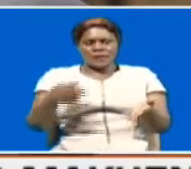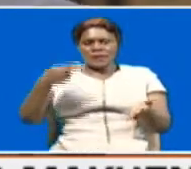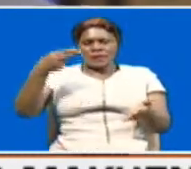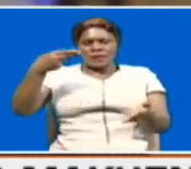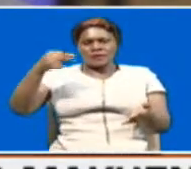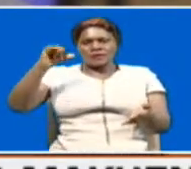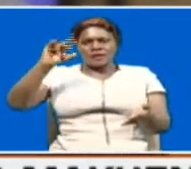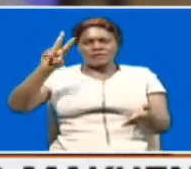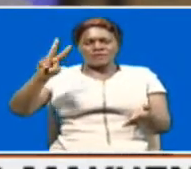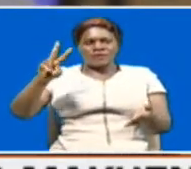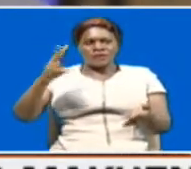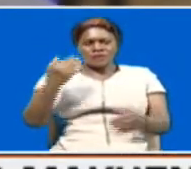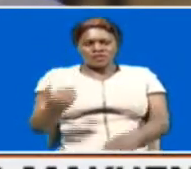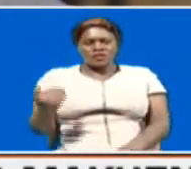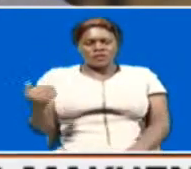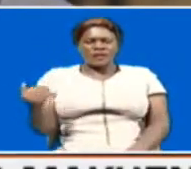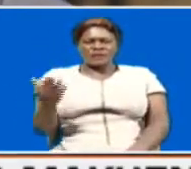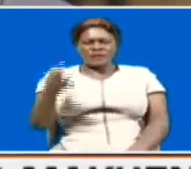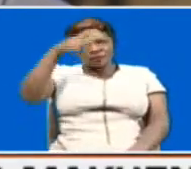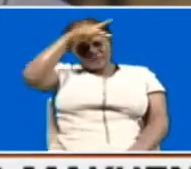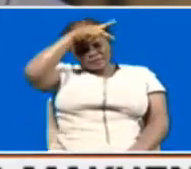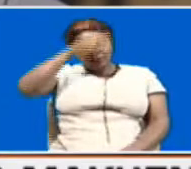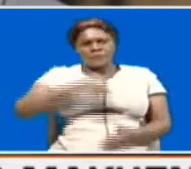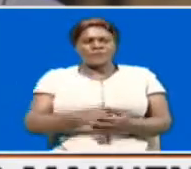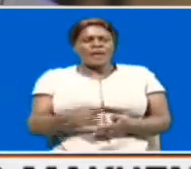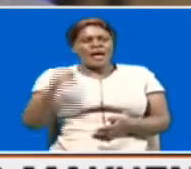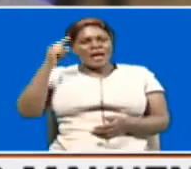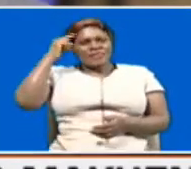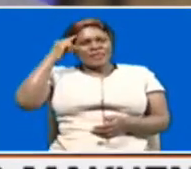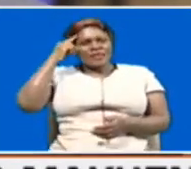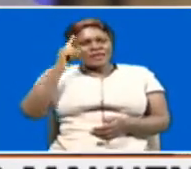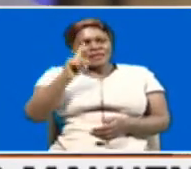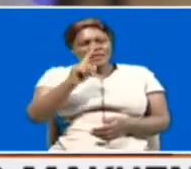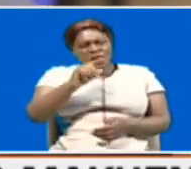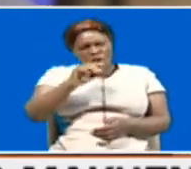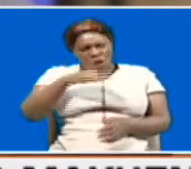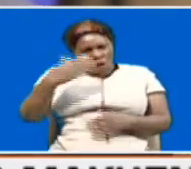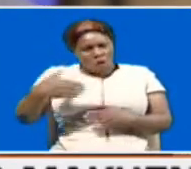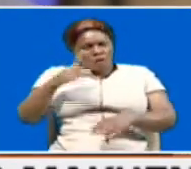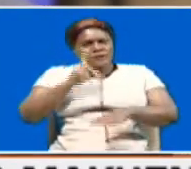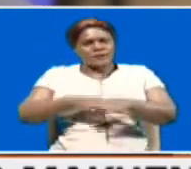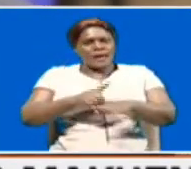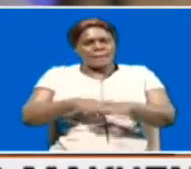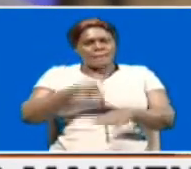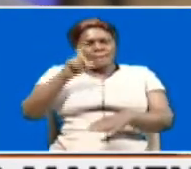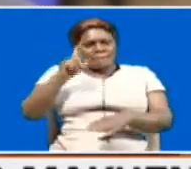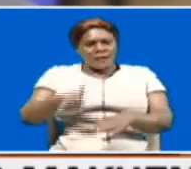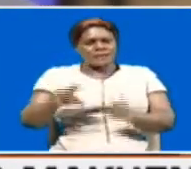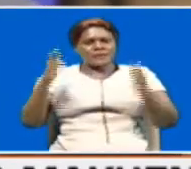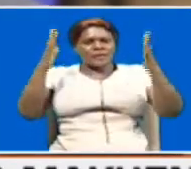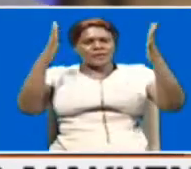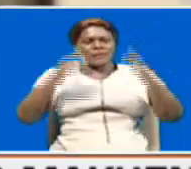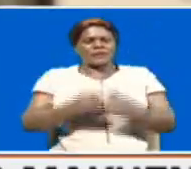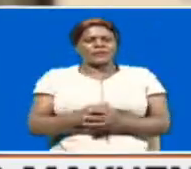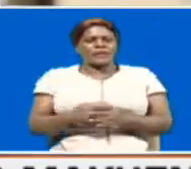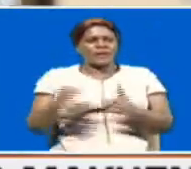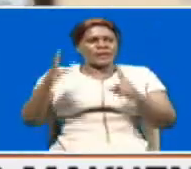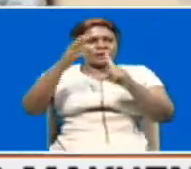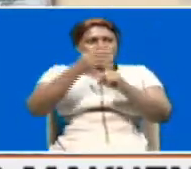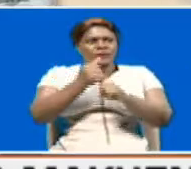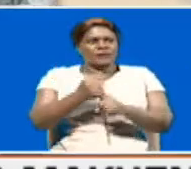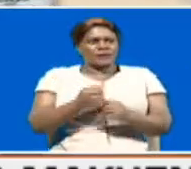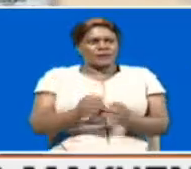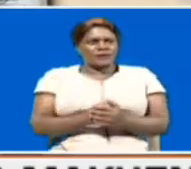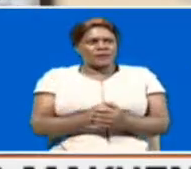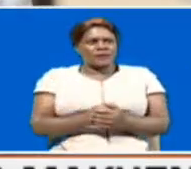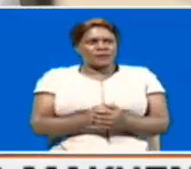and children graduating. So I think every other time, one of us must celebrate the good things. Then